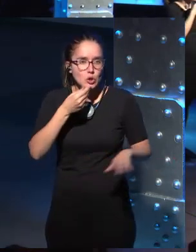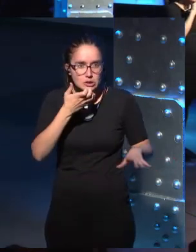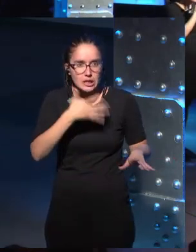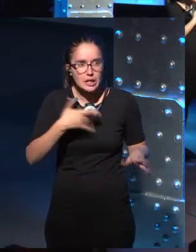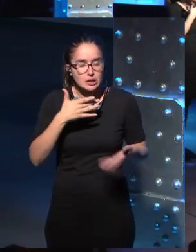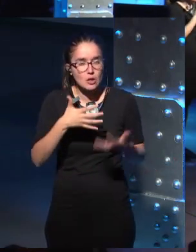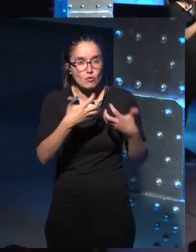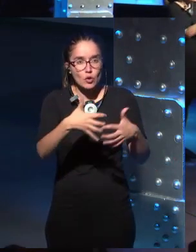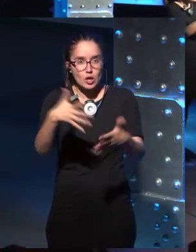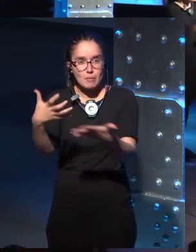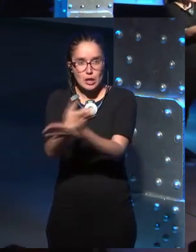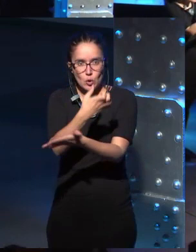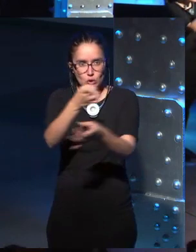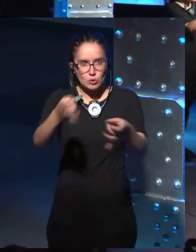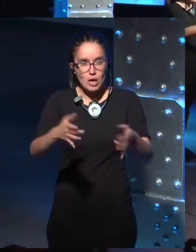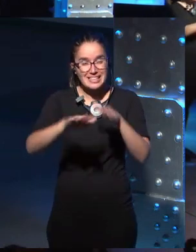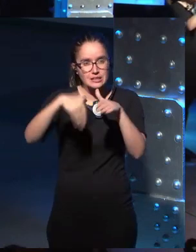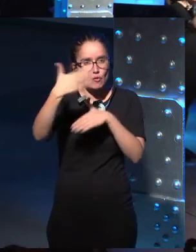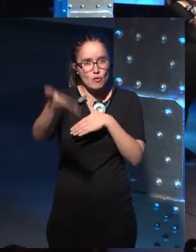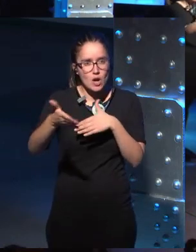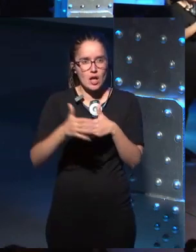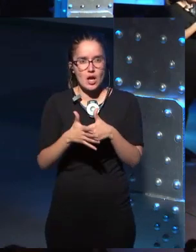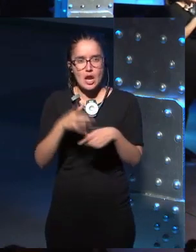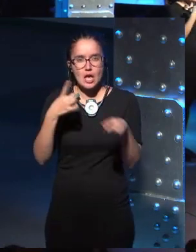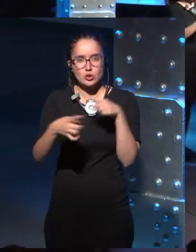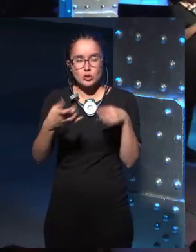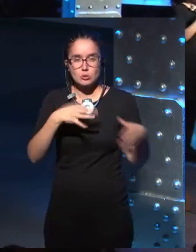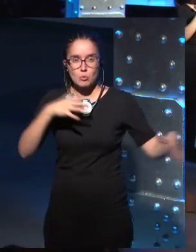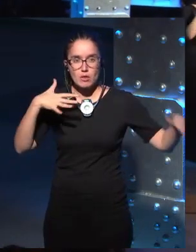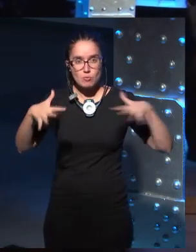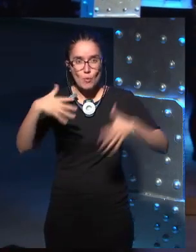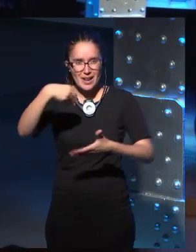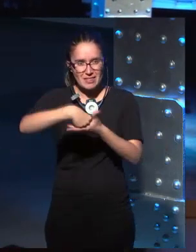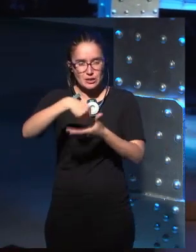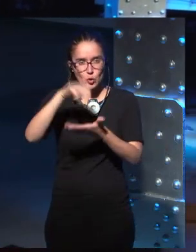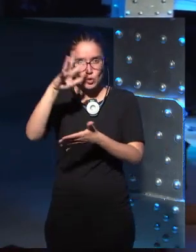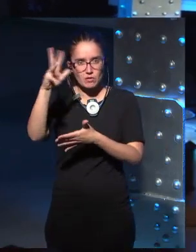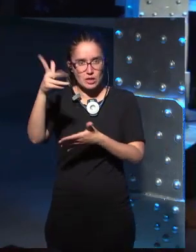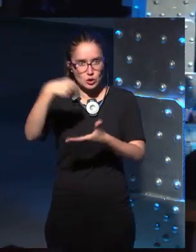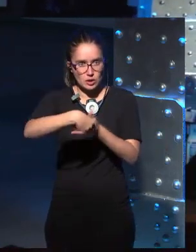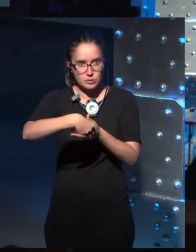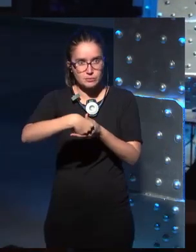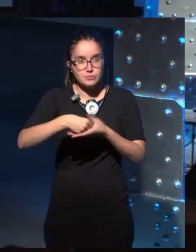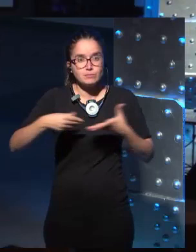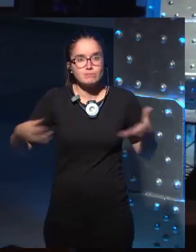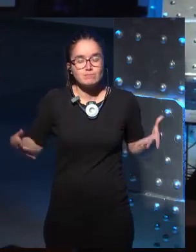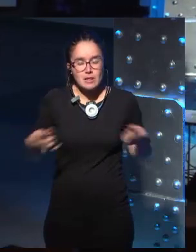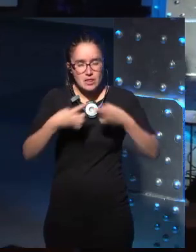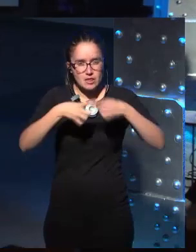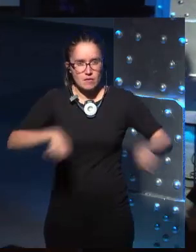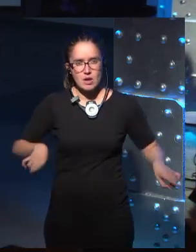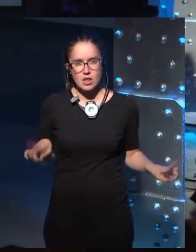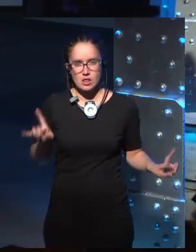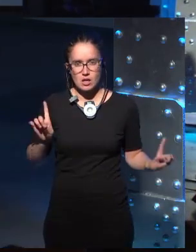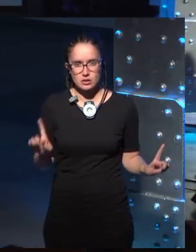everybody, that is outside, and things can move inside the universe. This is different. This